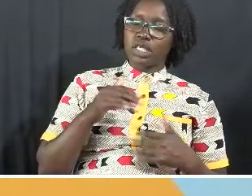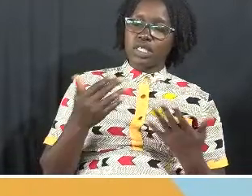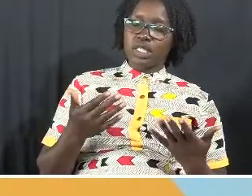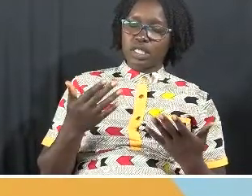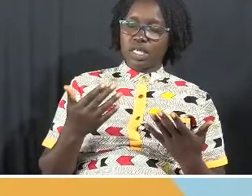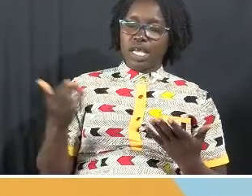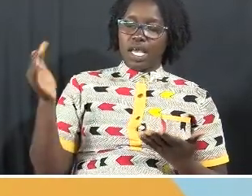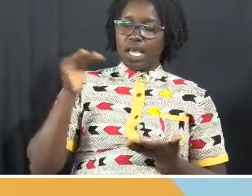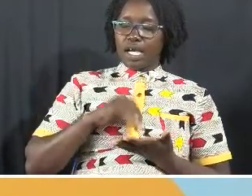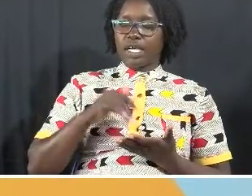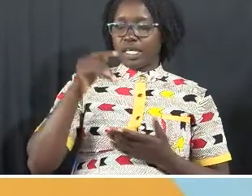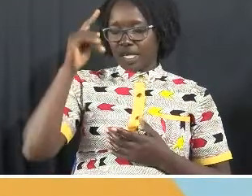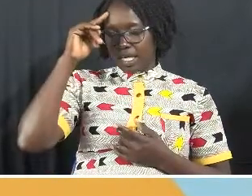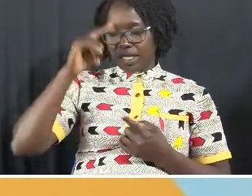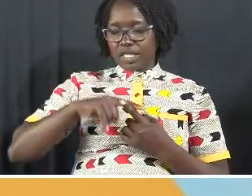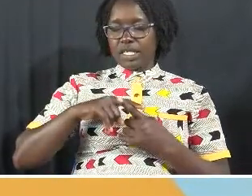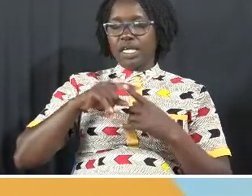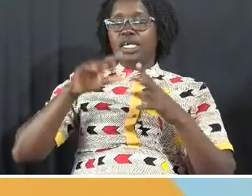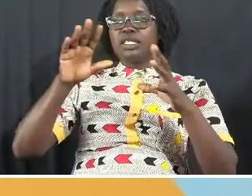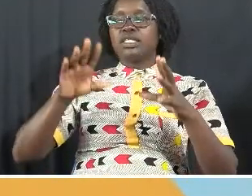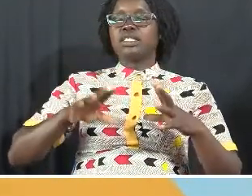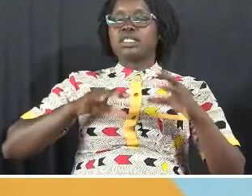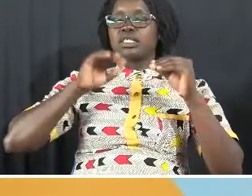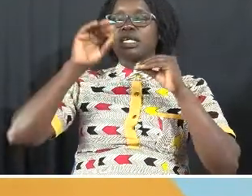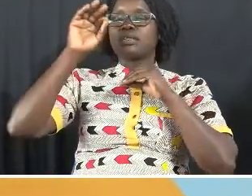else until they listen to you.